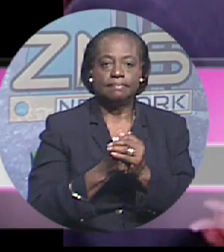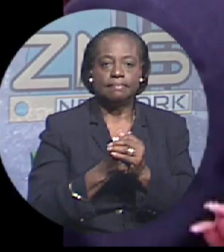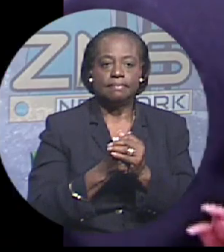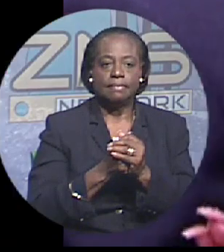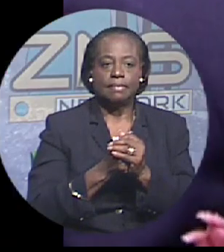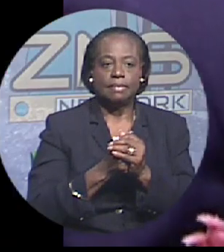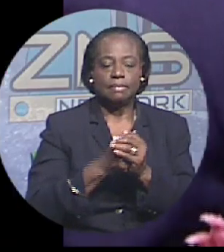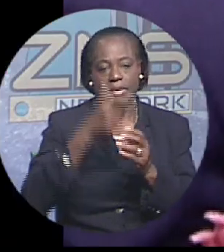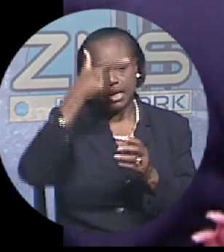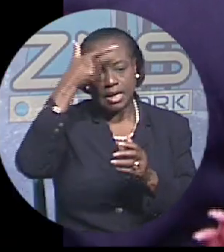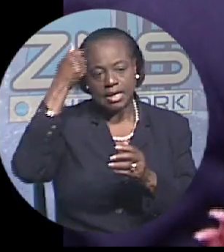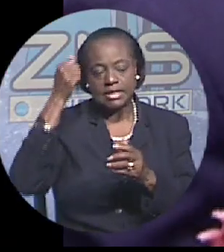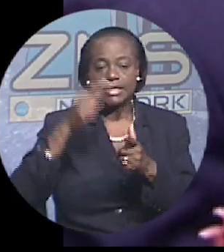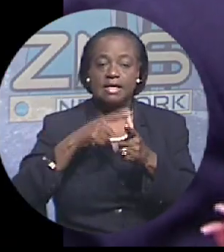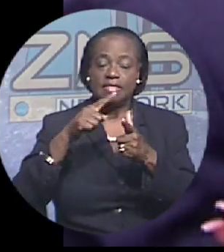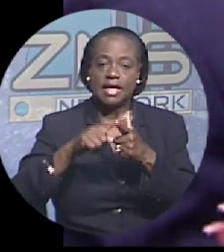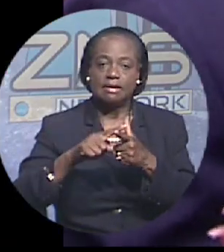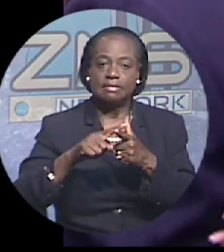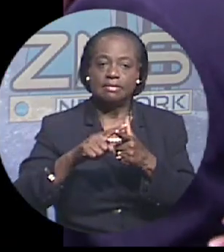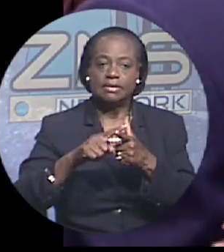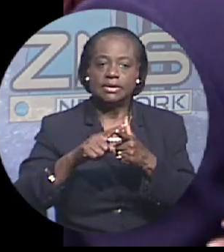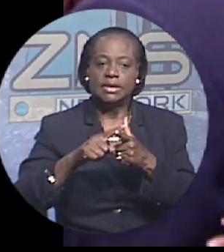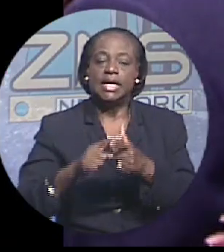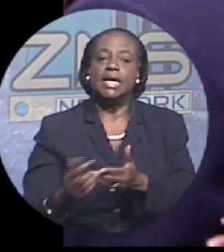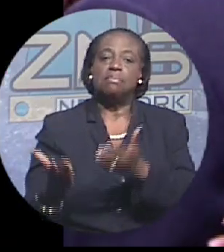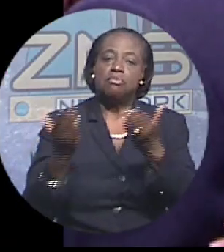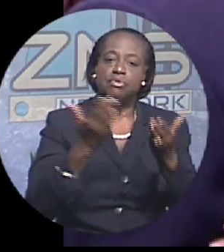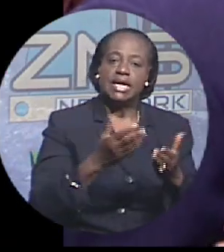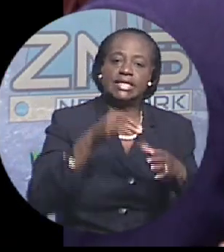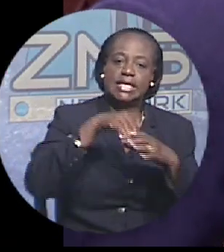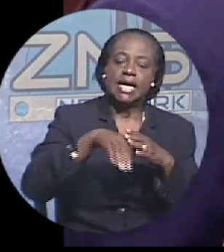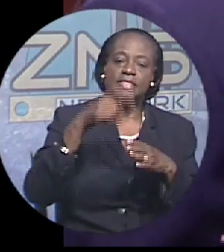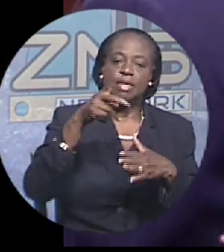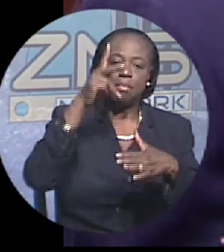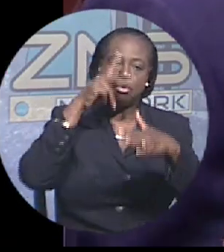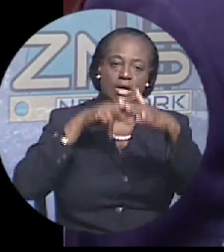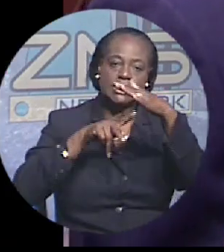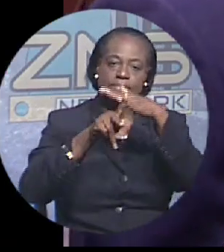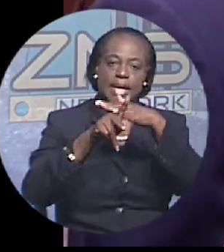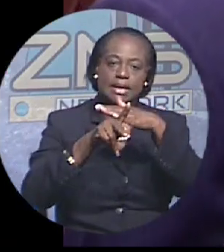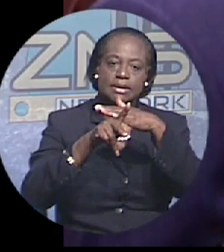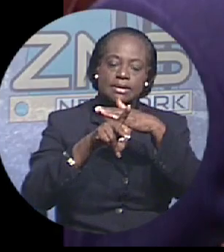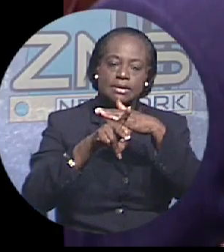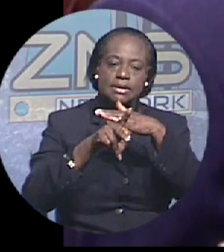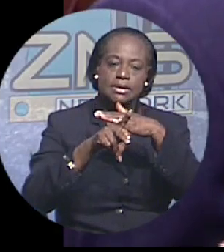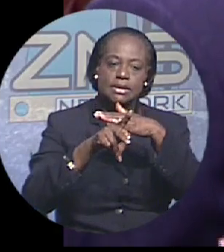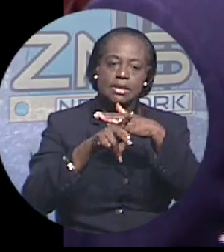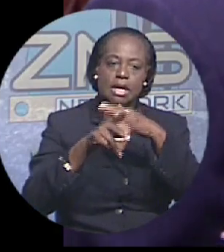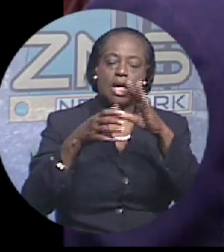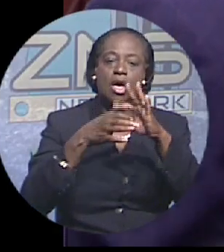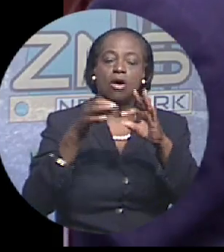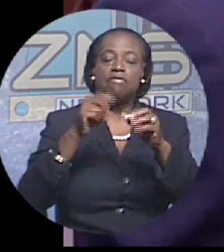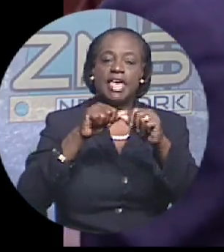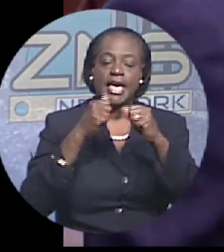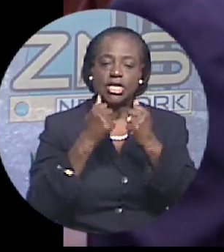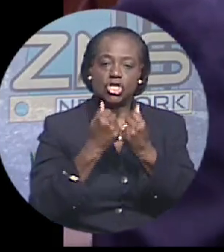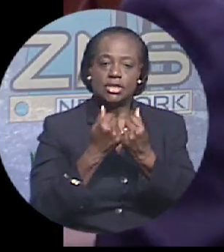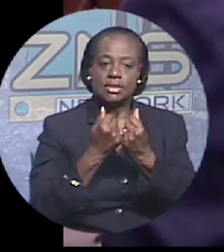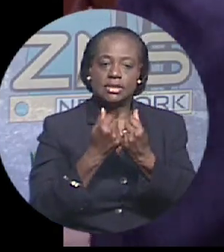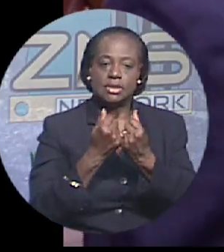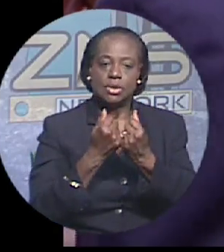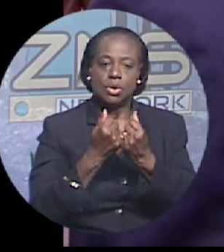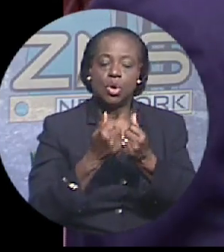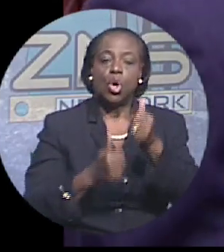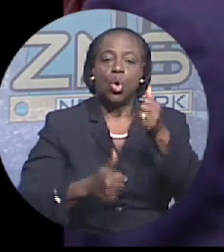because then it brings in the chilling prospect of a formal liquidation, which you don't want, which